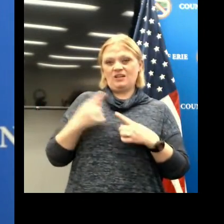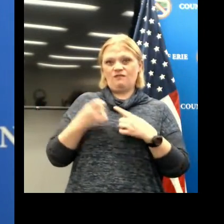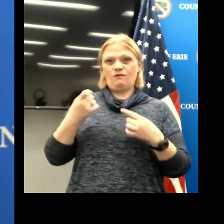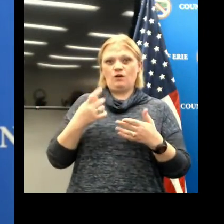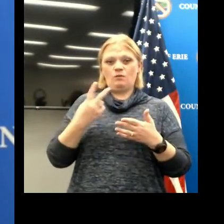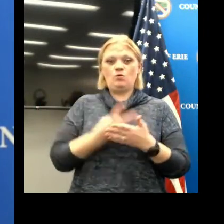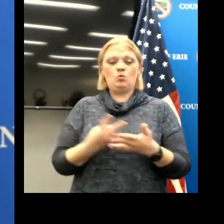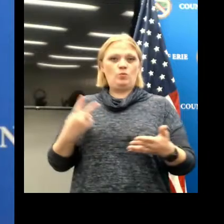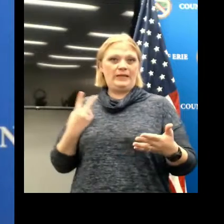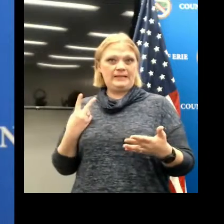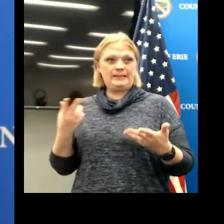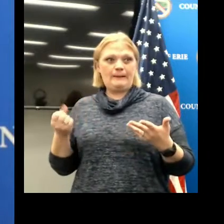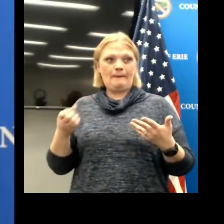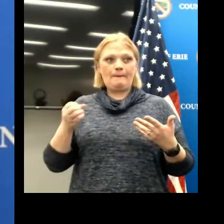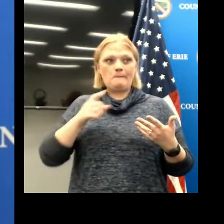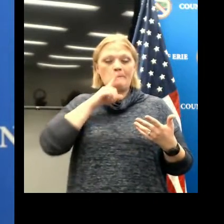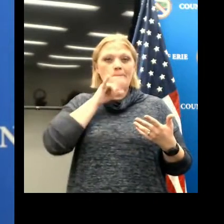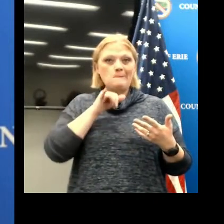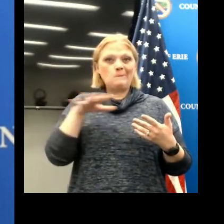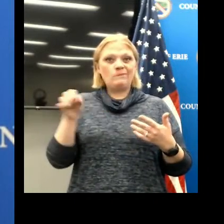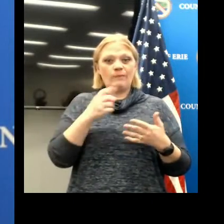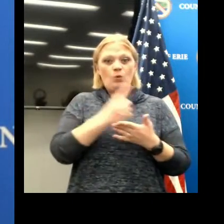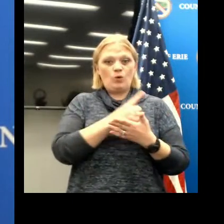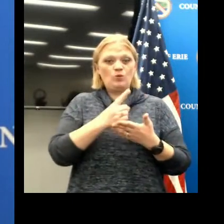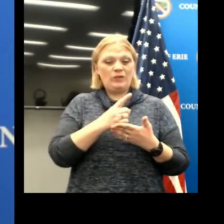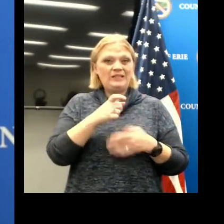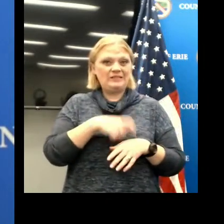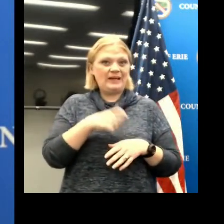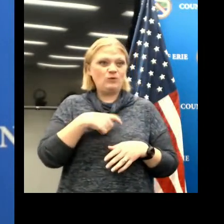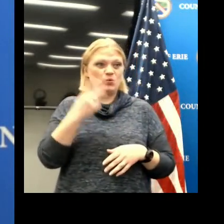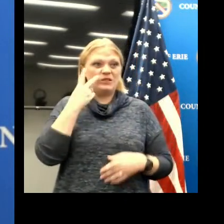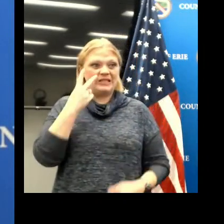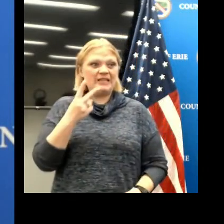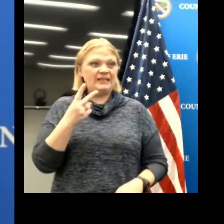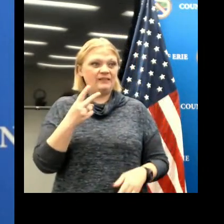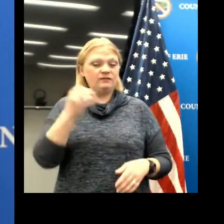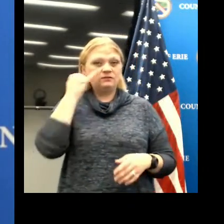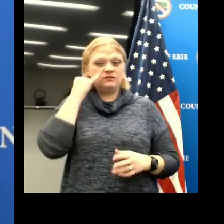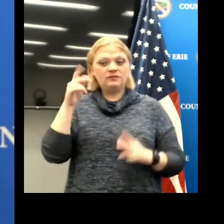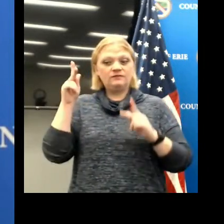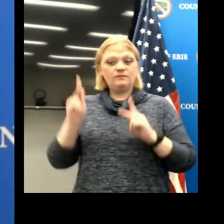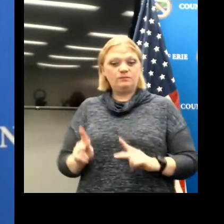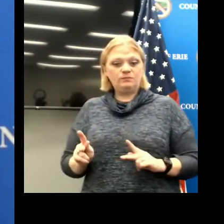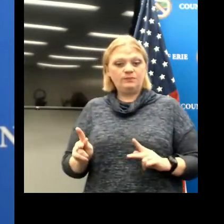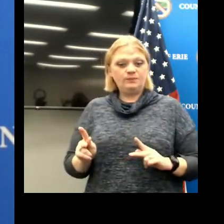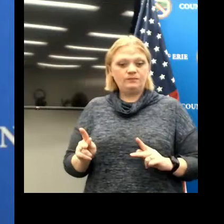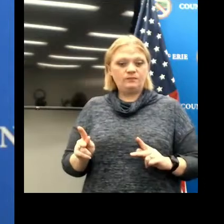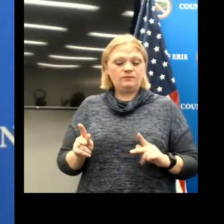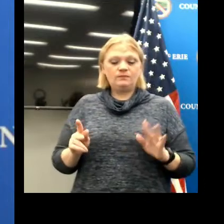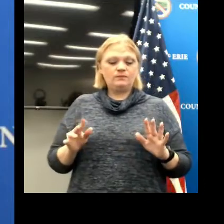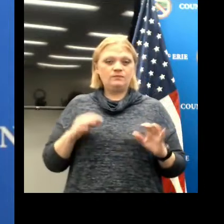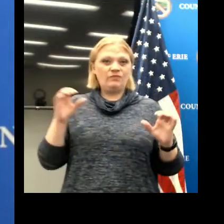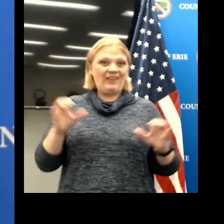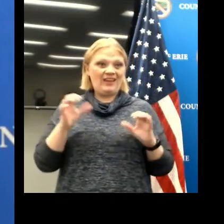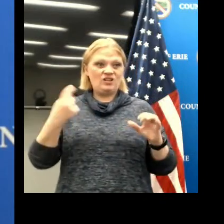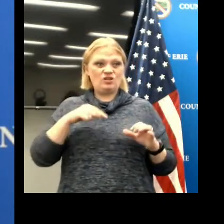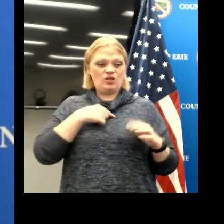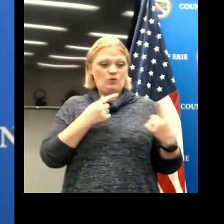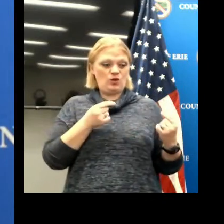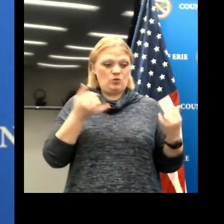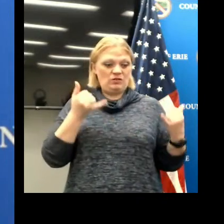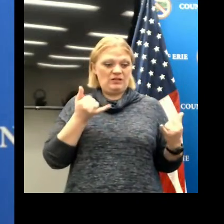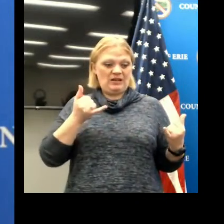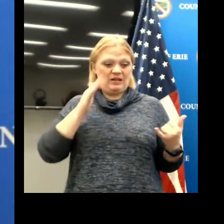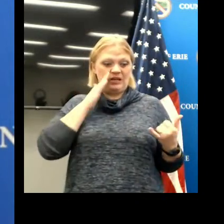before. So it really does take a week's time to see if an individual, if the actions that we're taking today are going to